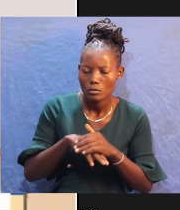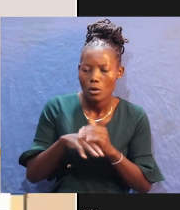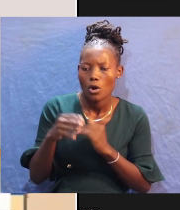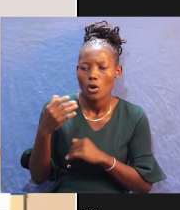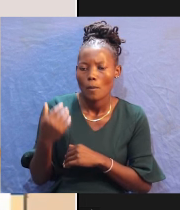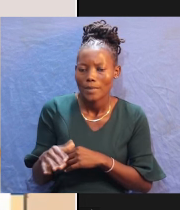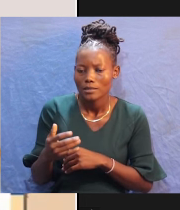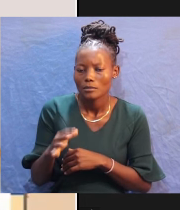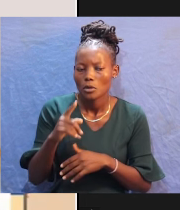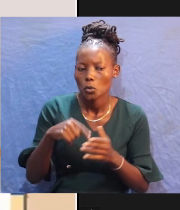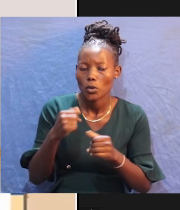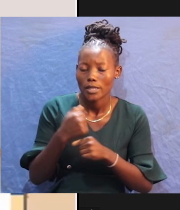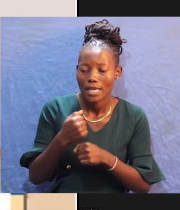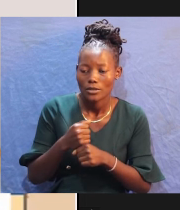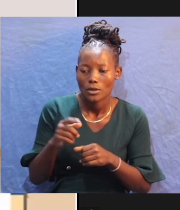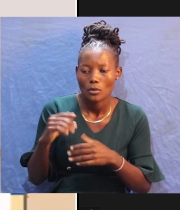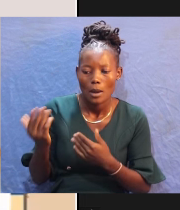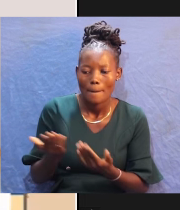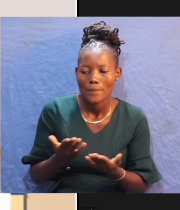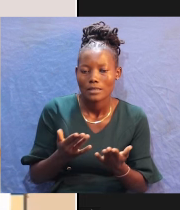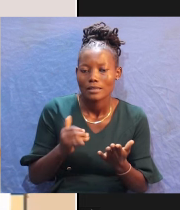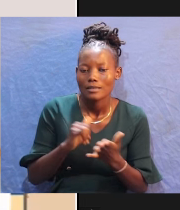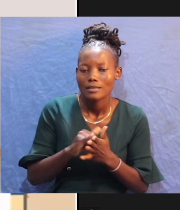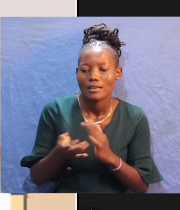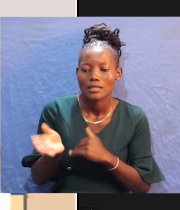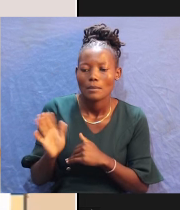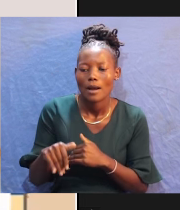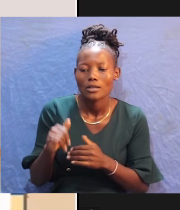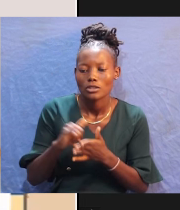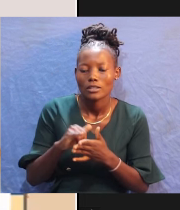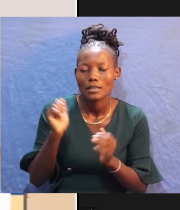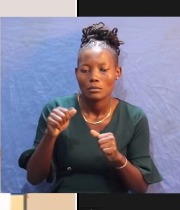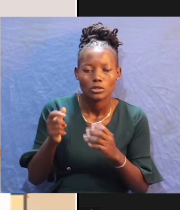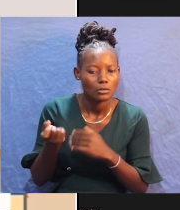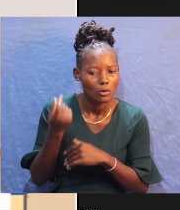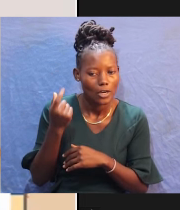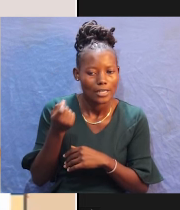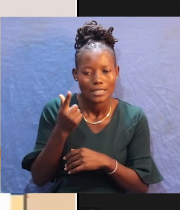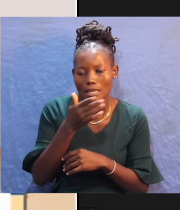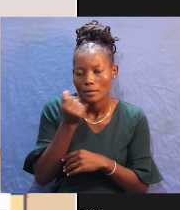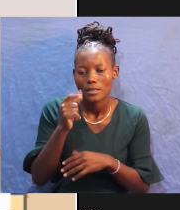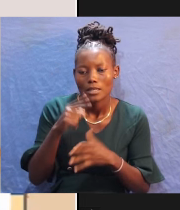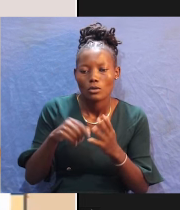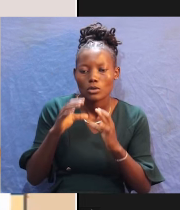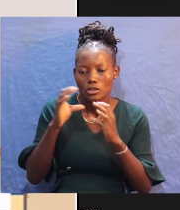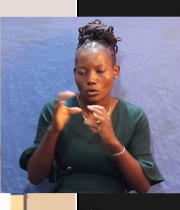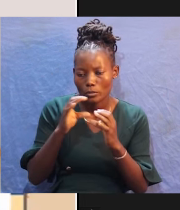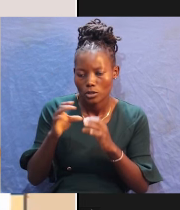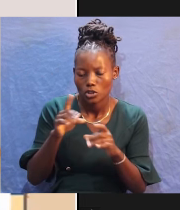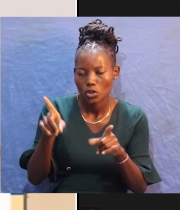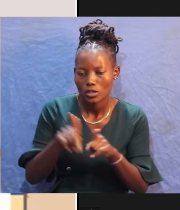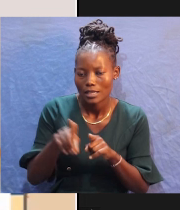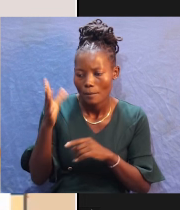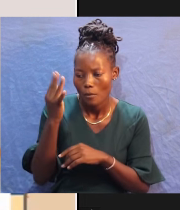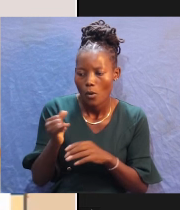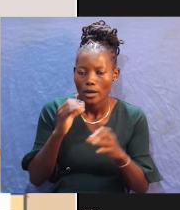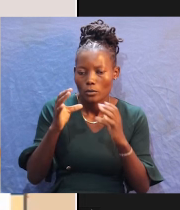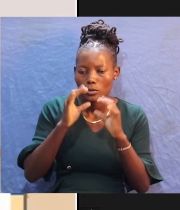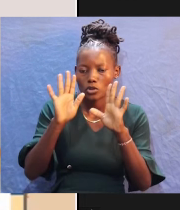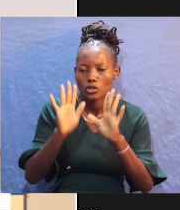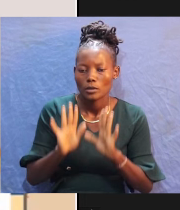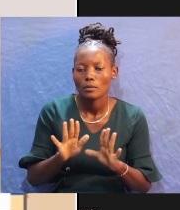least 10 minutes at the end of the training to talk with the youngsters, with the children about what happened to the training. But in